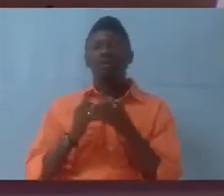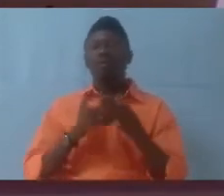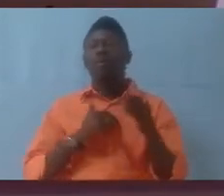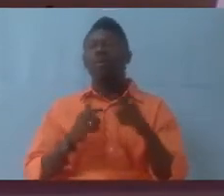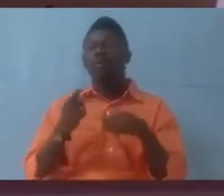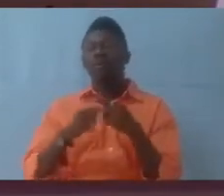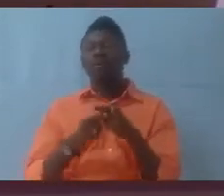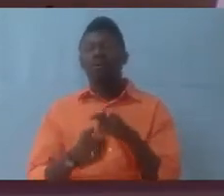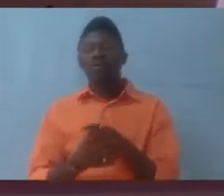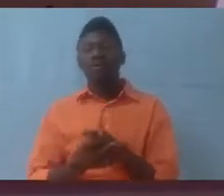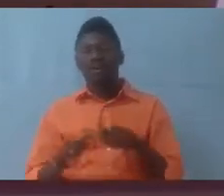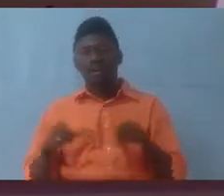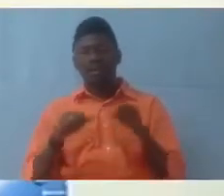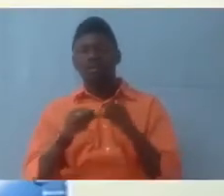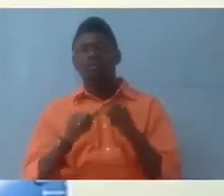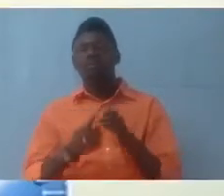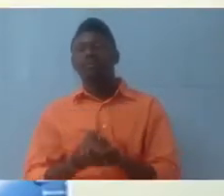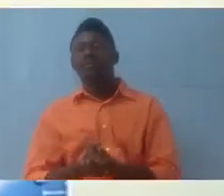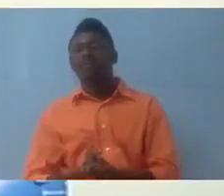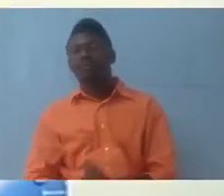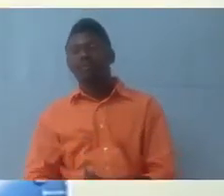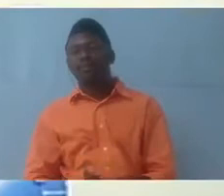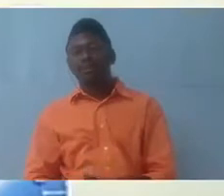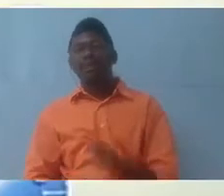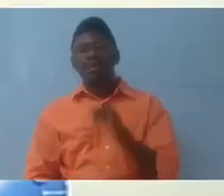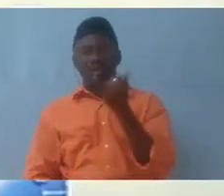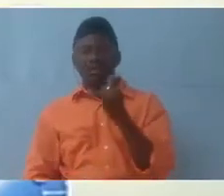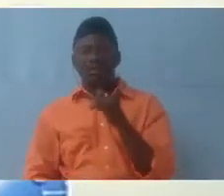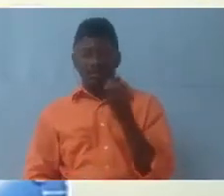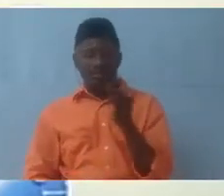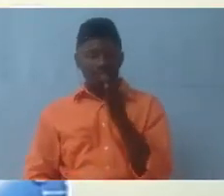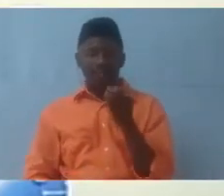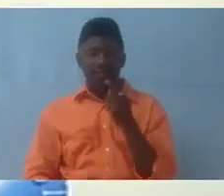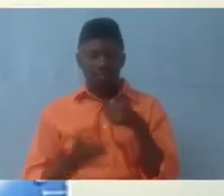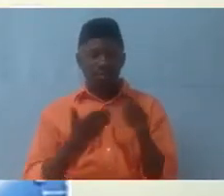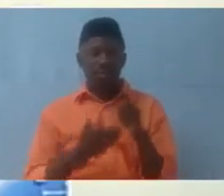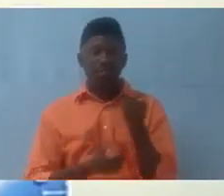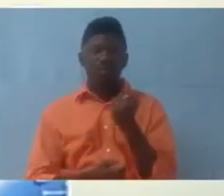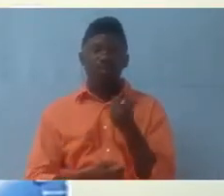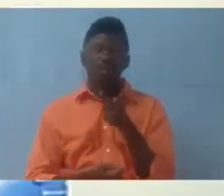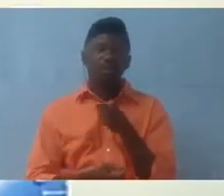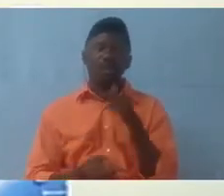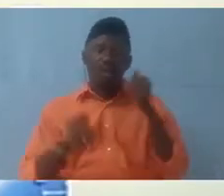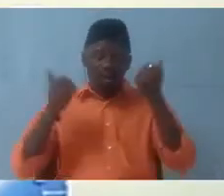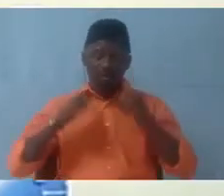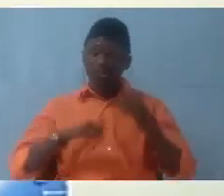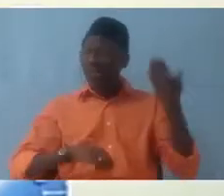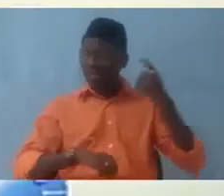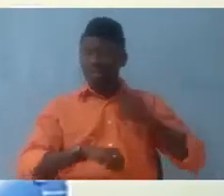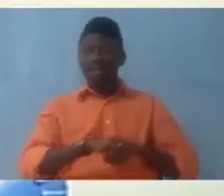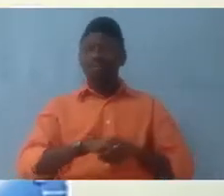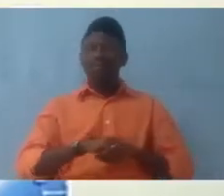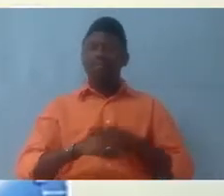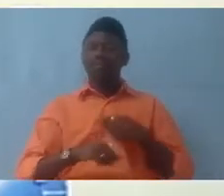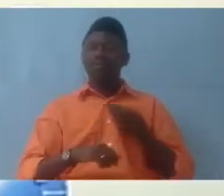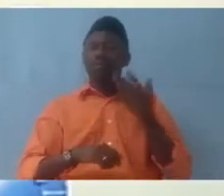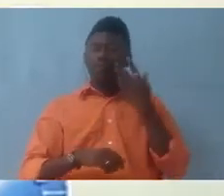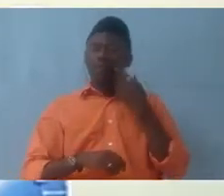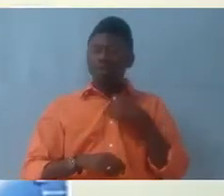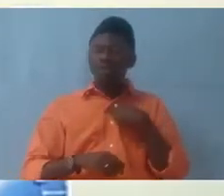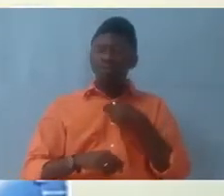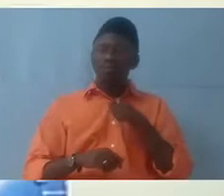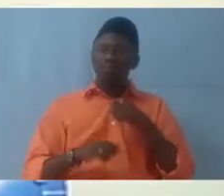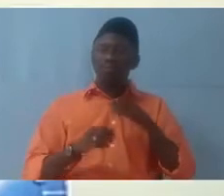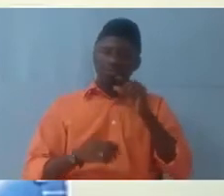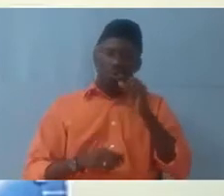de ñu mëna gëna léralal lolu yes that was very very correct in fact this happened at the time some of our senior magistrates